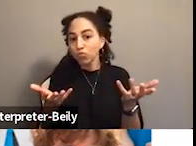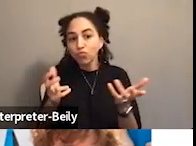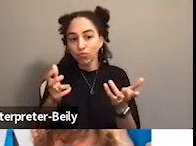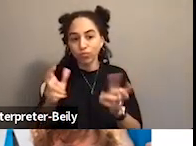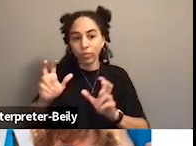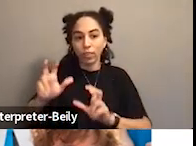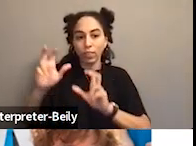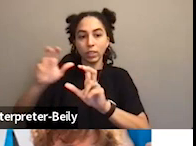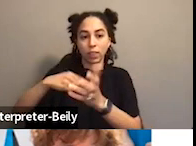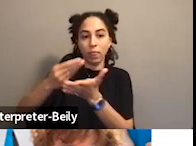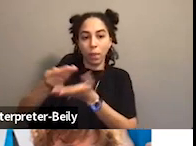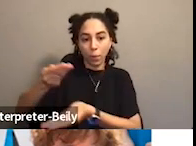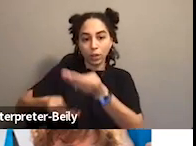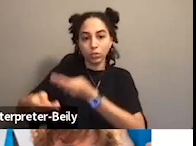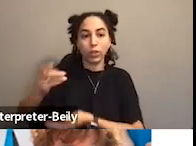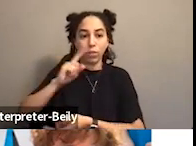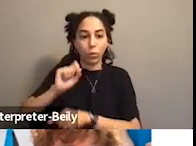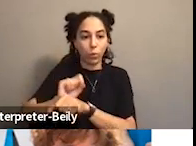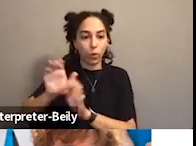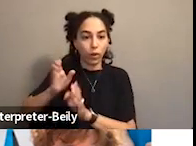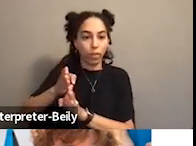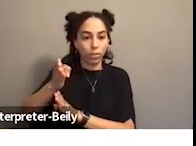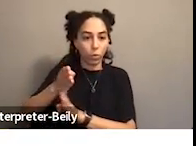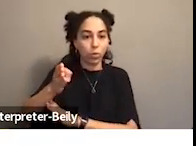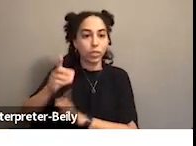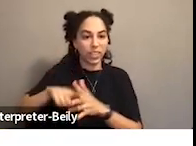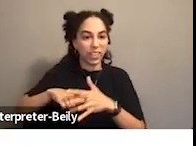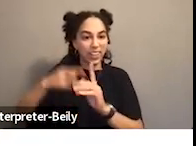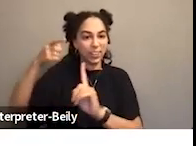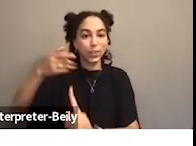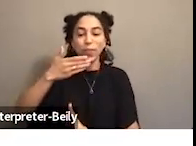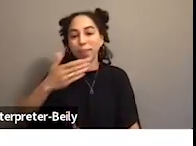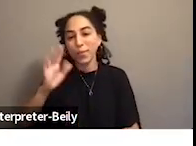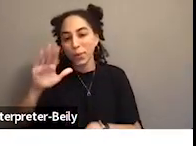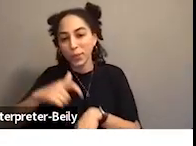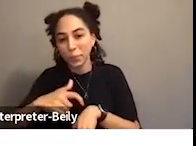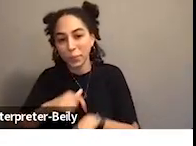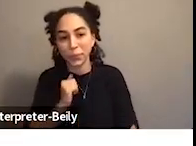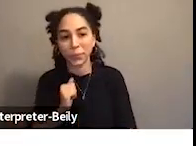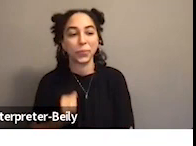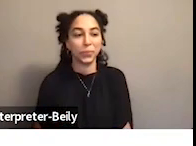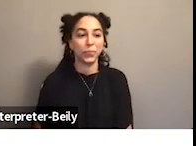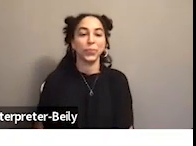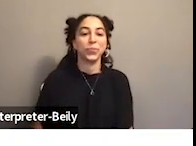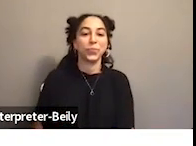in the budget towards workforce initiatives. So thank you for the time.